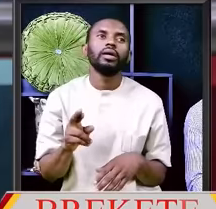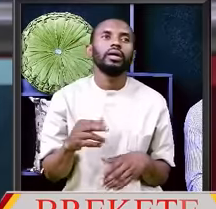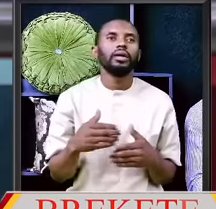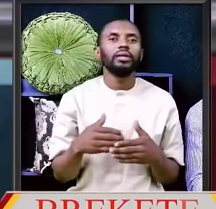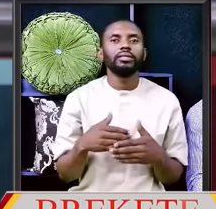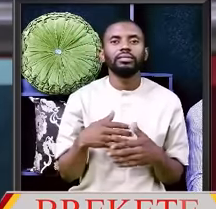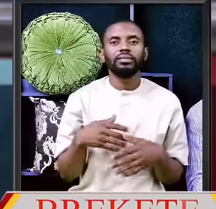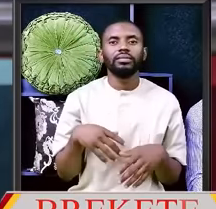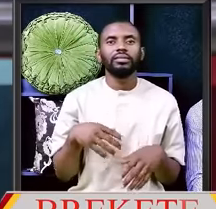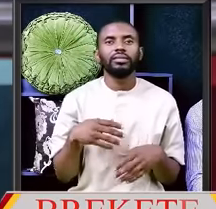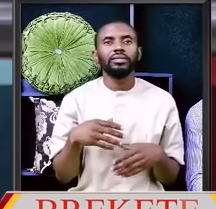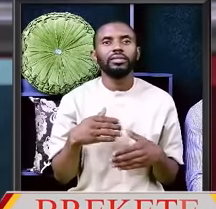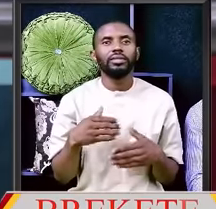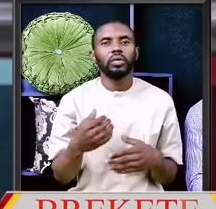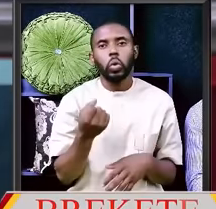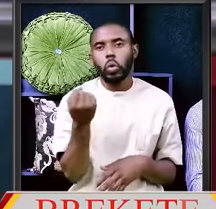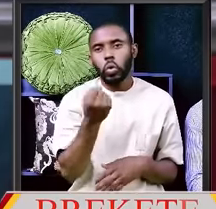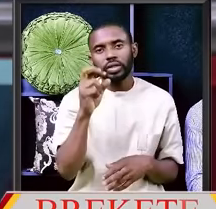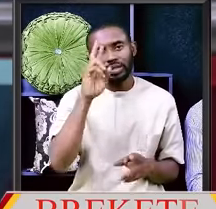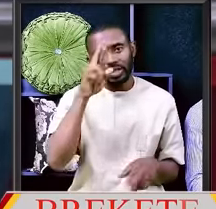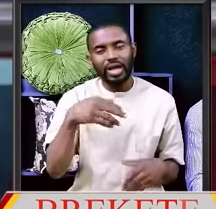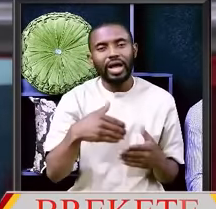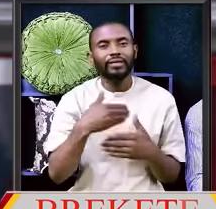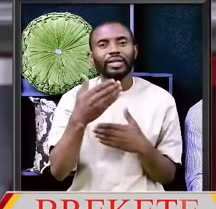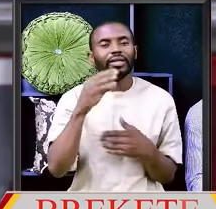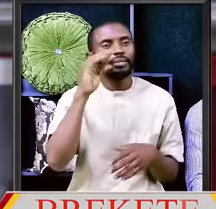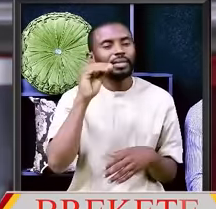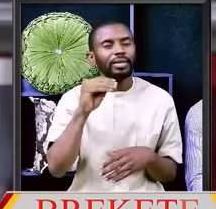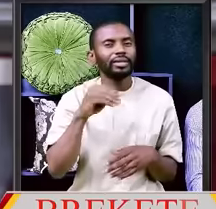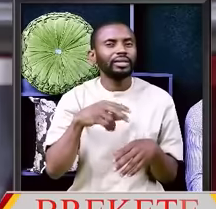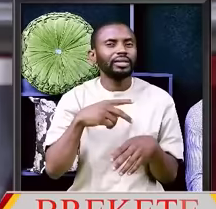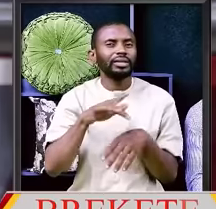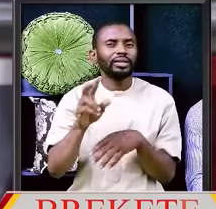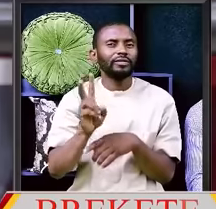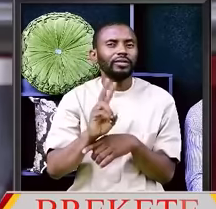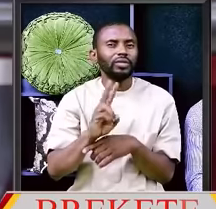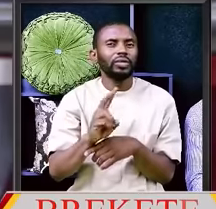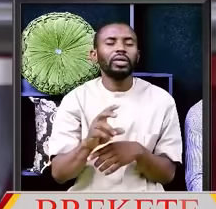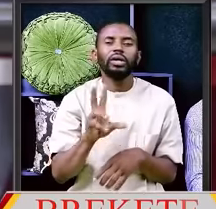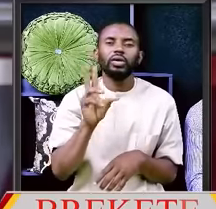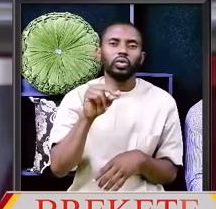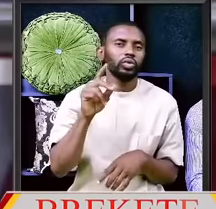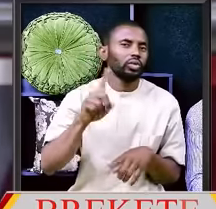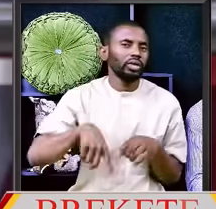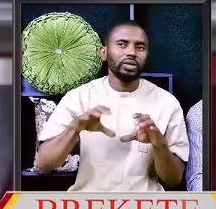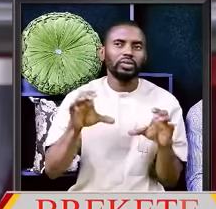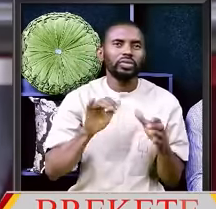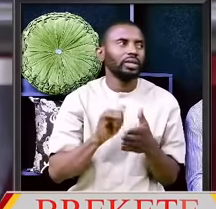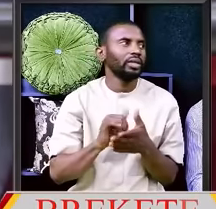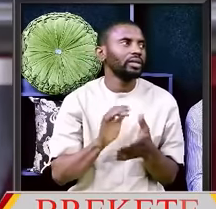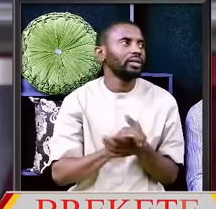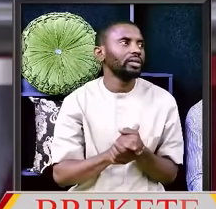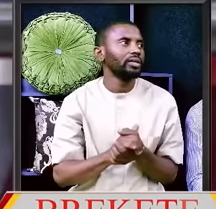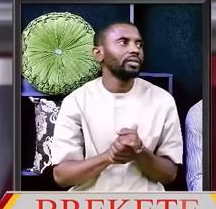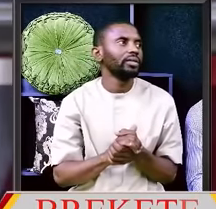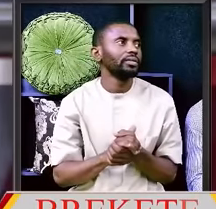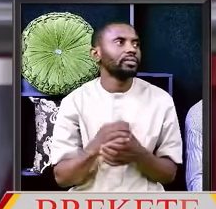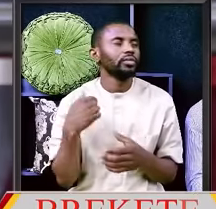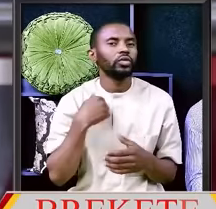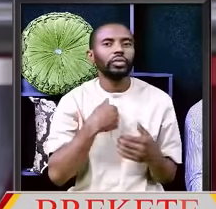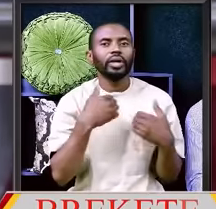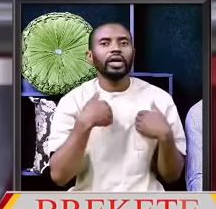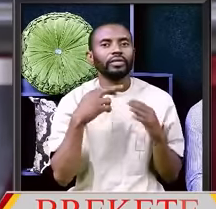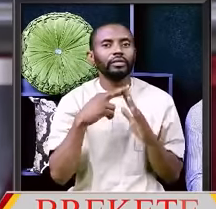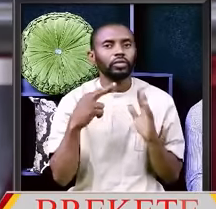the man said that, hold on, sir. After the man said it, even no, you can't do that. We